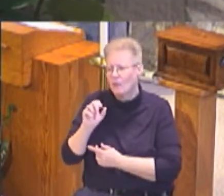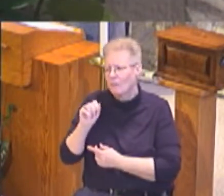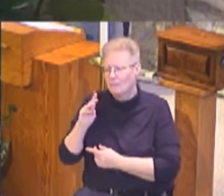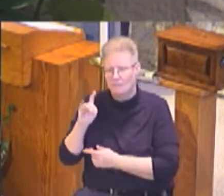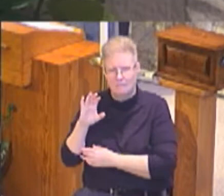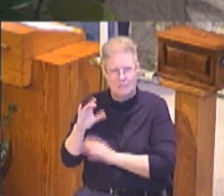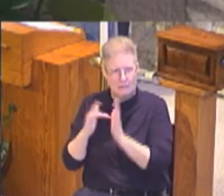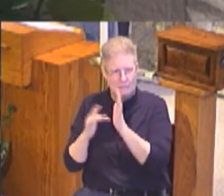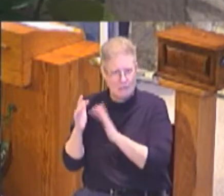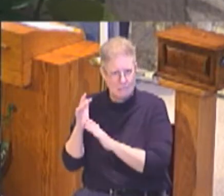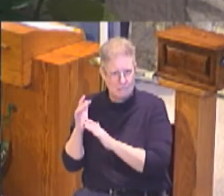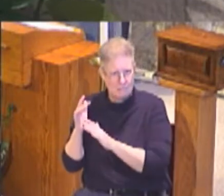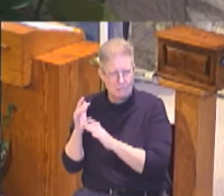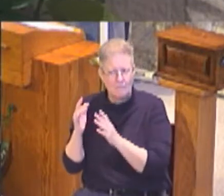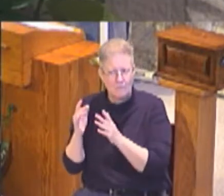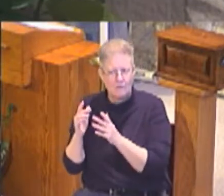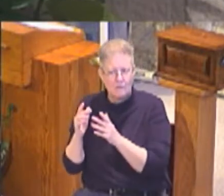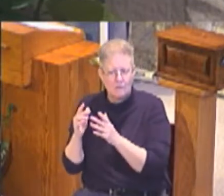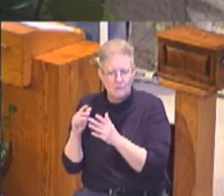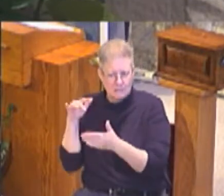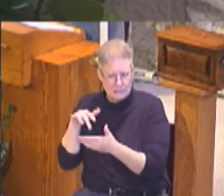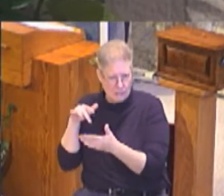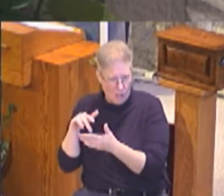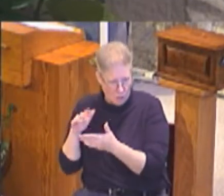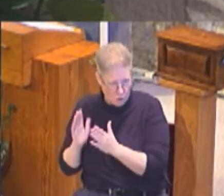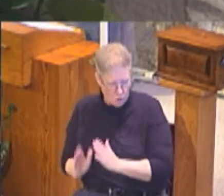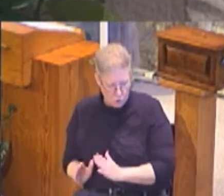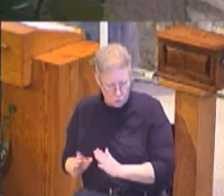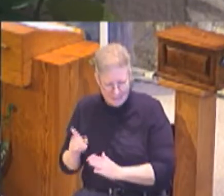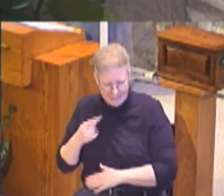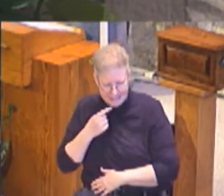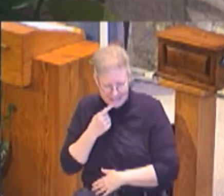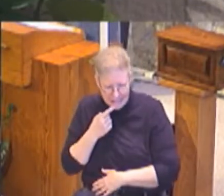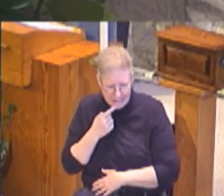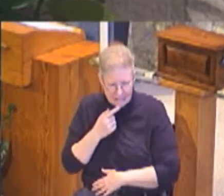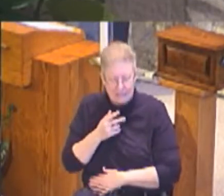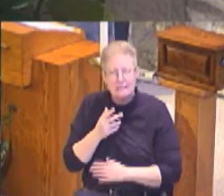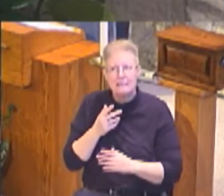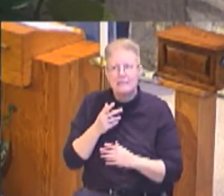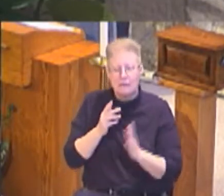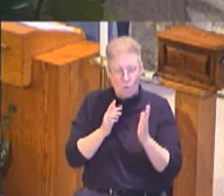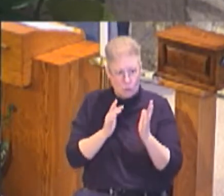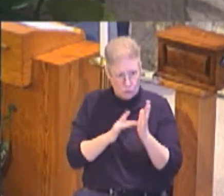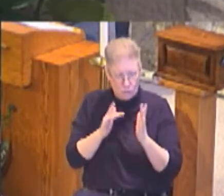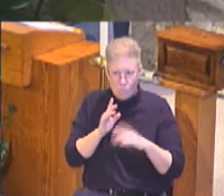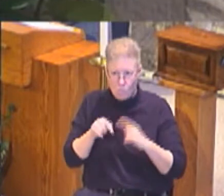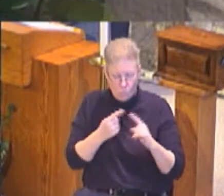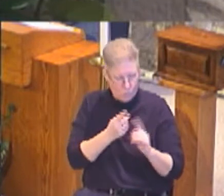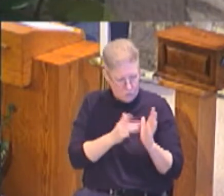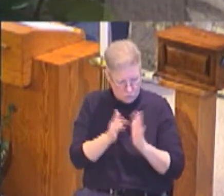what Jesus' use of the phrase "the kingdom of heaven" means is an experience of oneness with God.